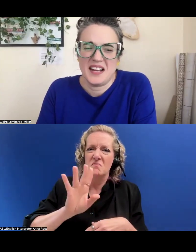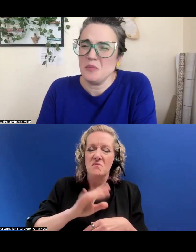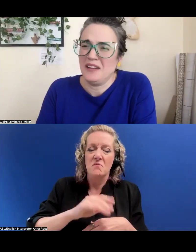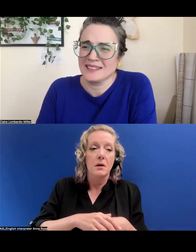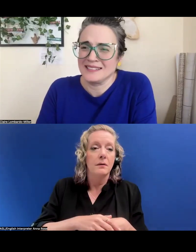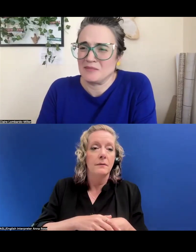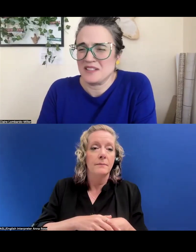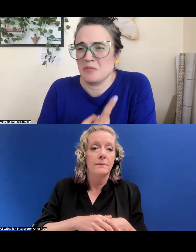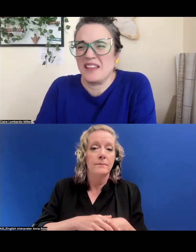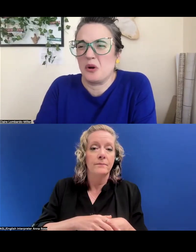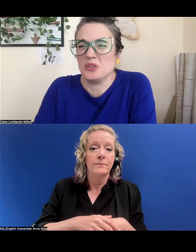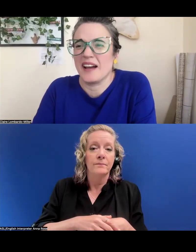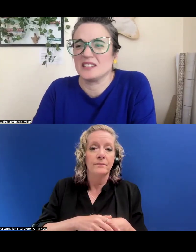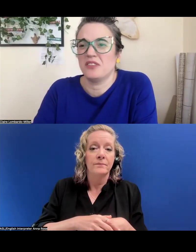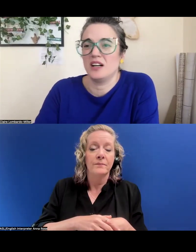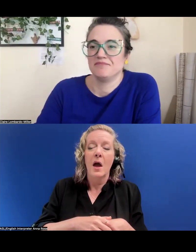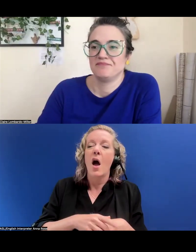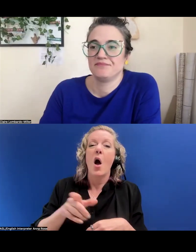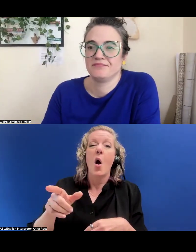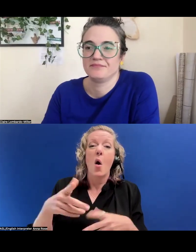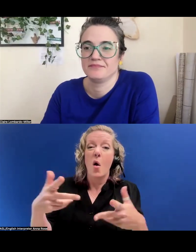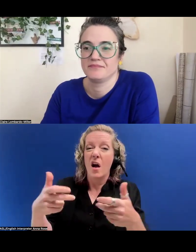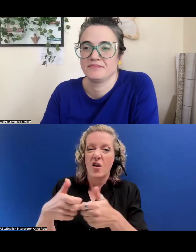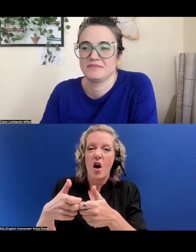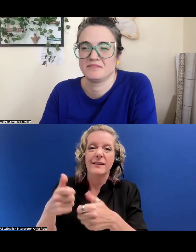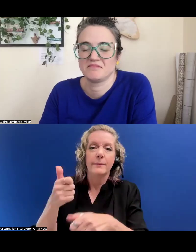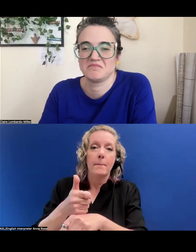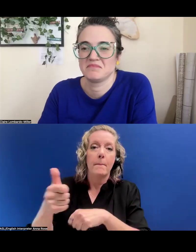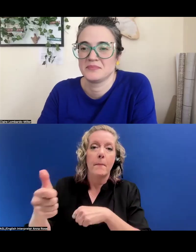What a terrible accident. Must have been that old guy's fault.